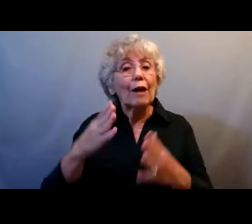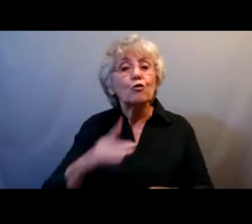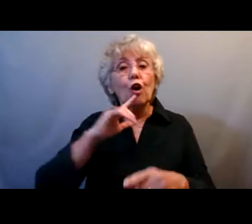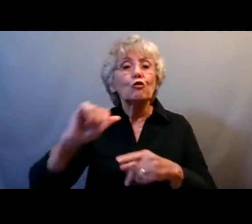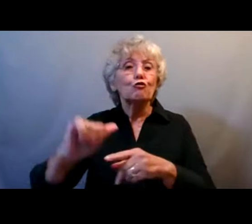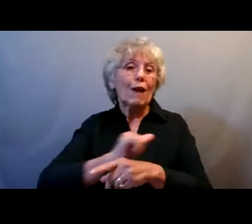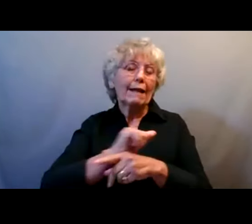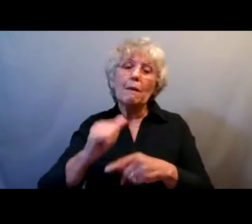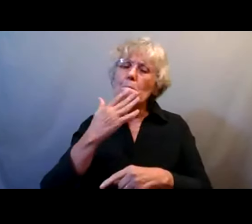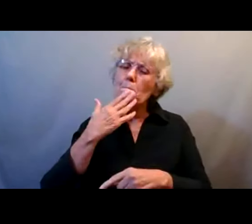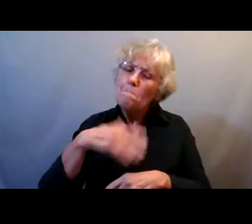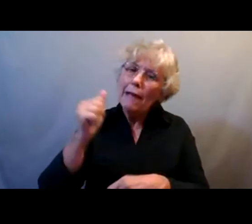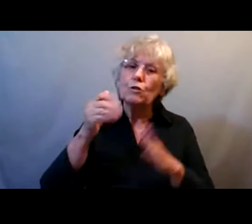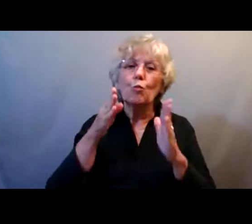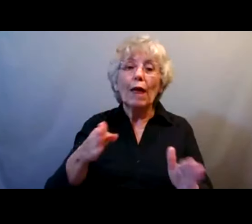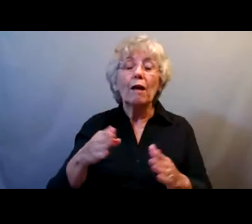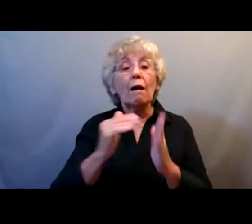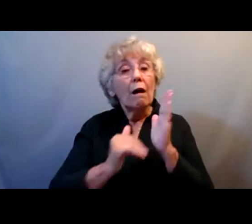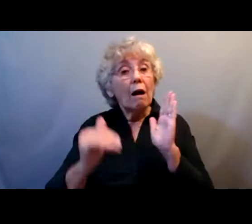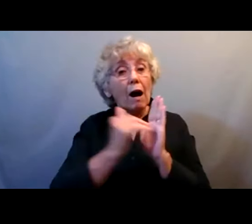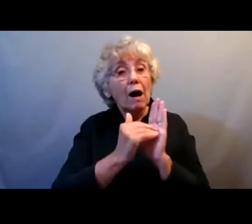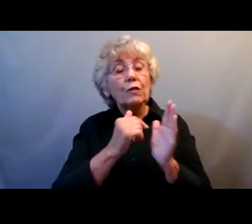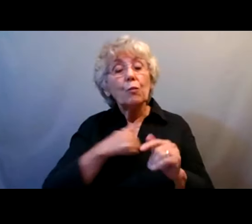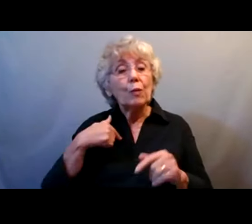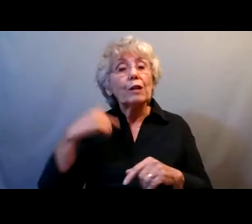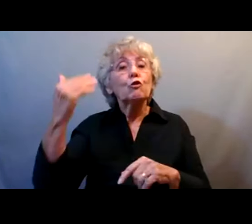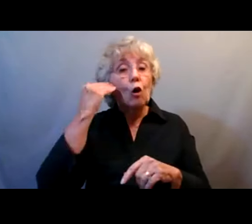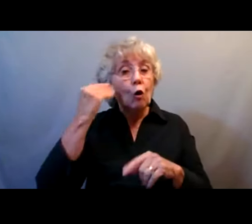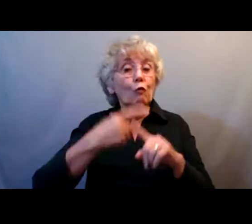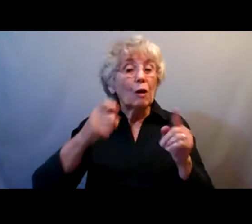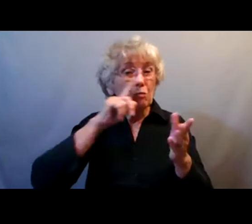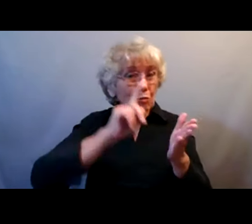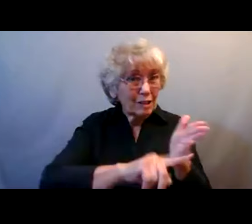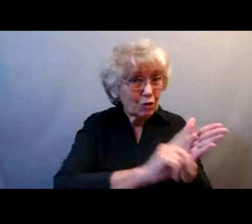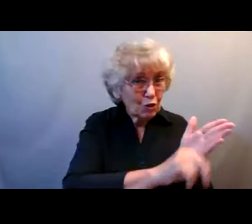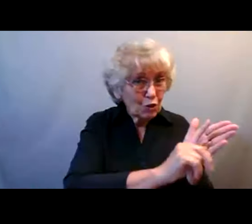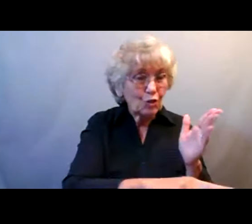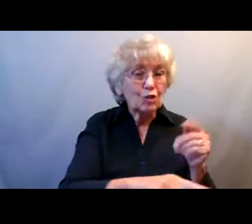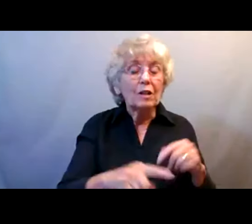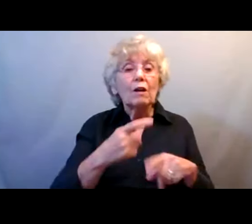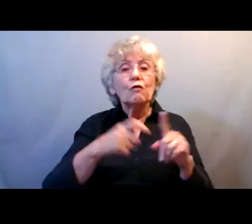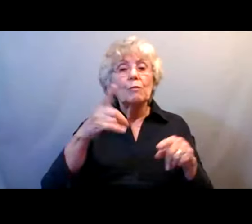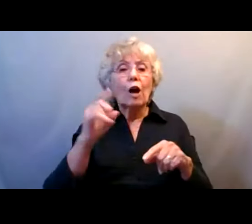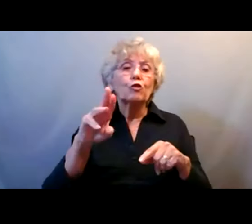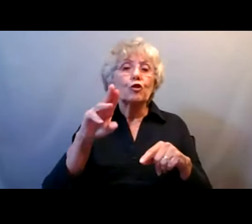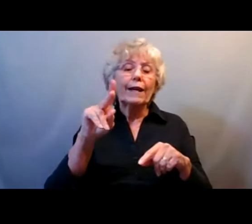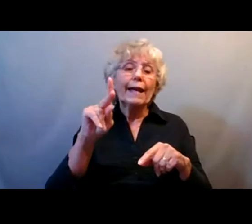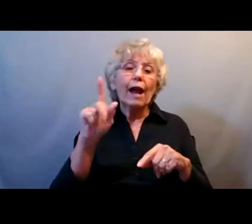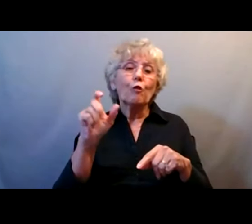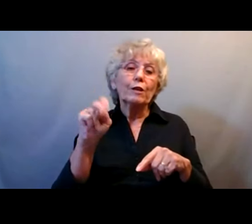because oftentimes we know from the research of Dr. Karen